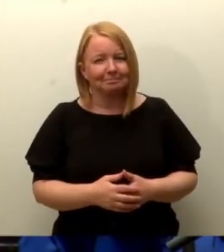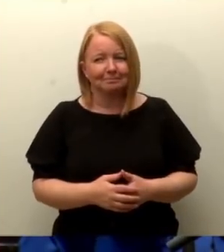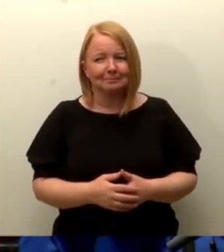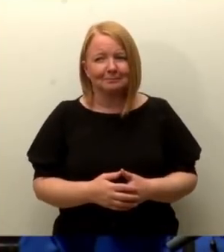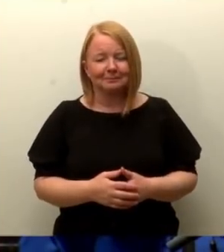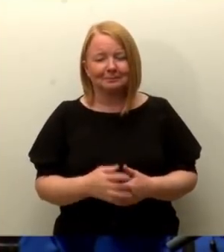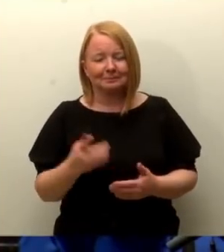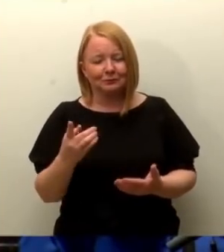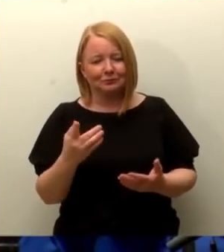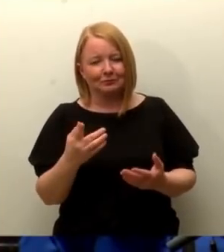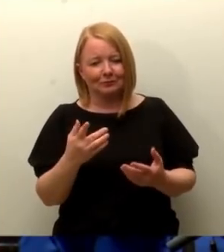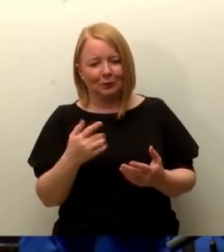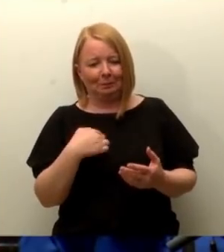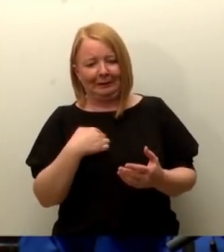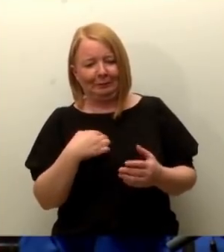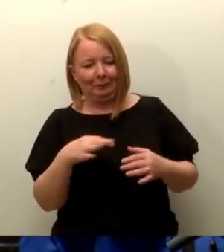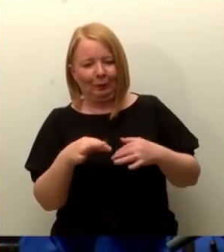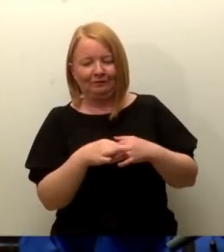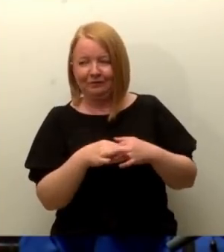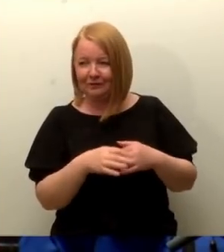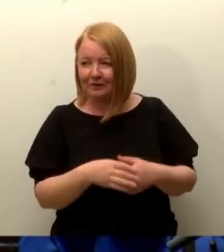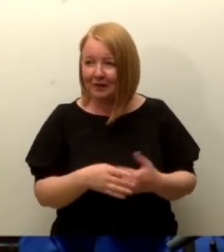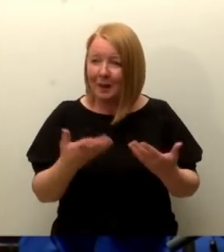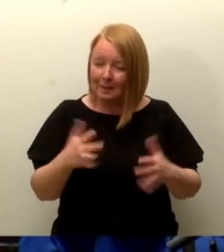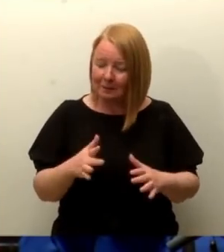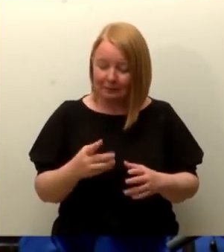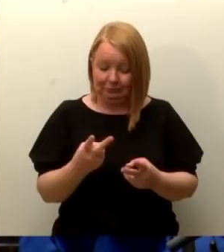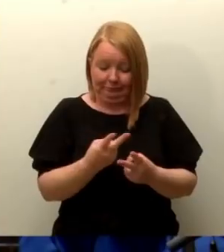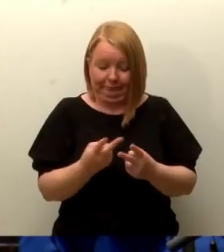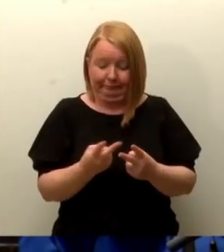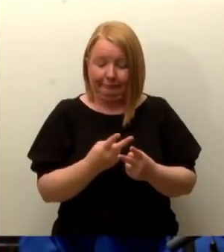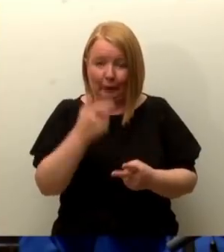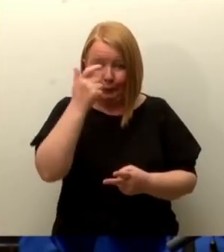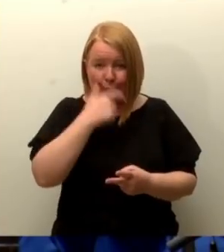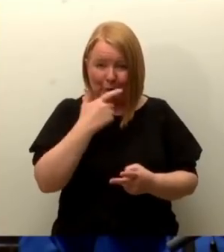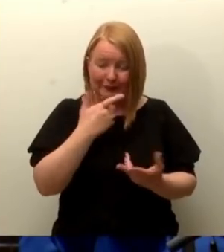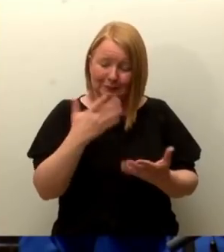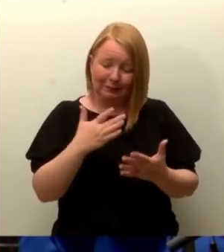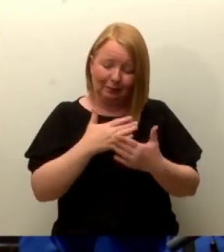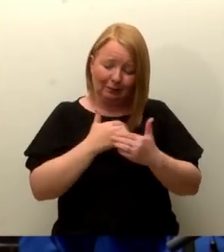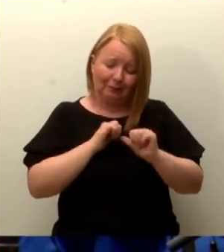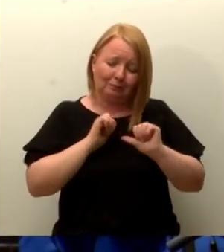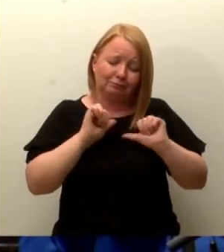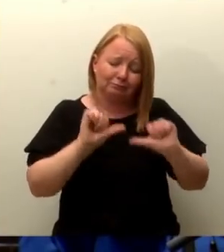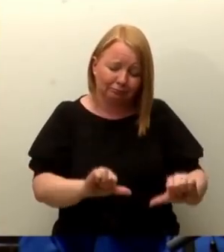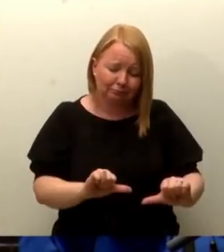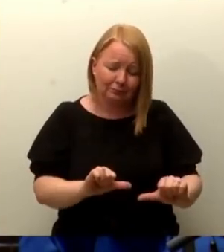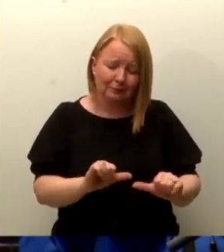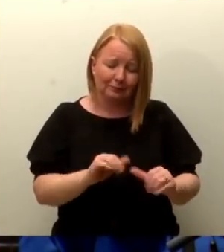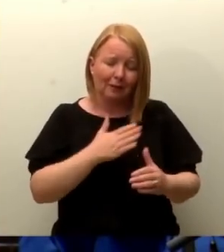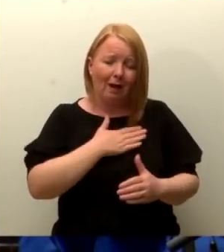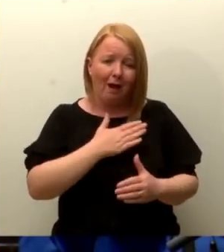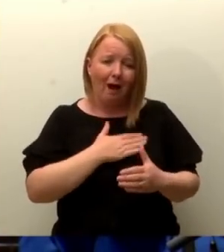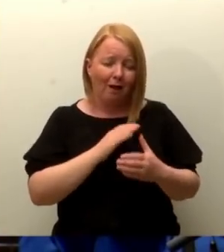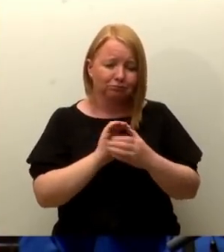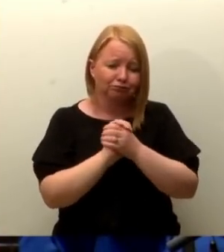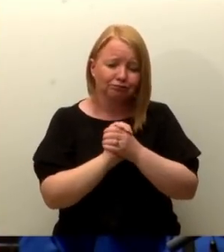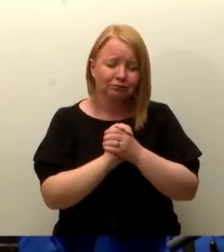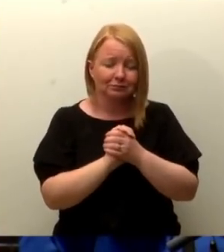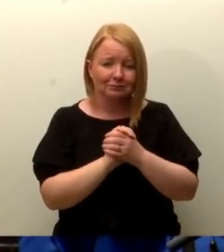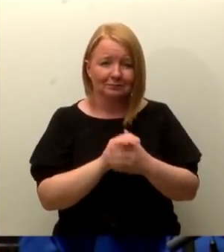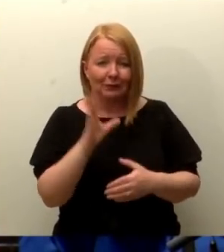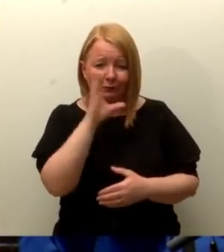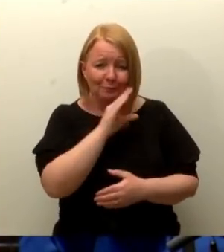Anaya, who have been my love and, love of my eyes and the heart of my soul.